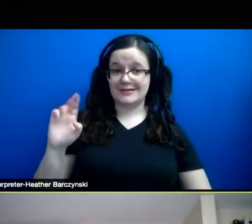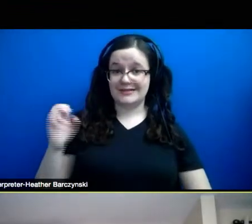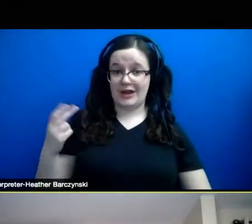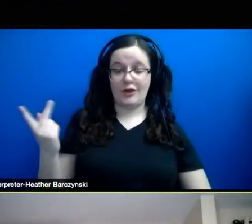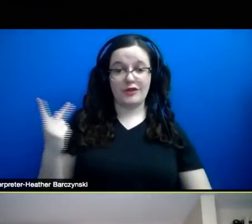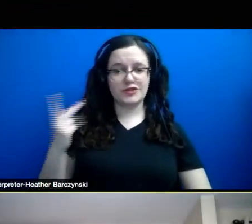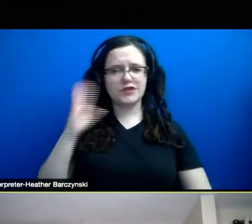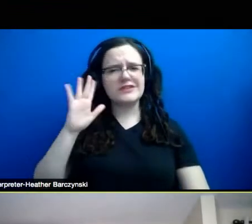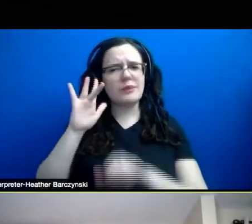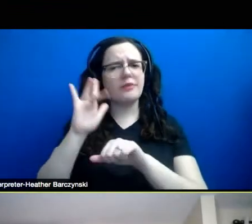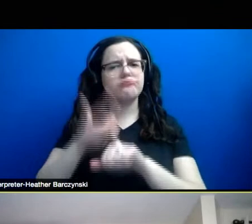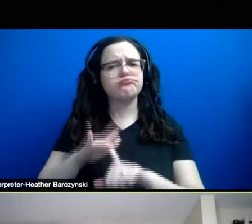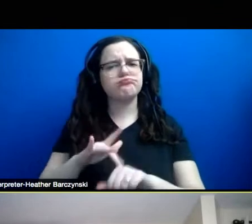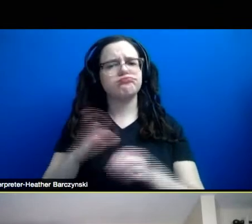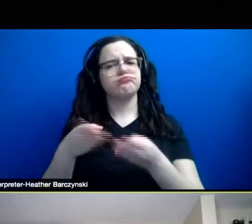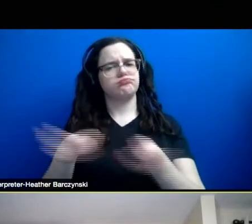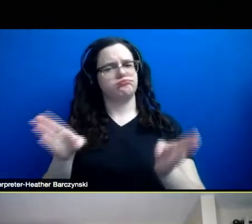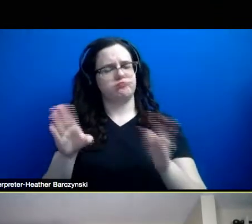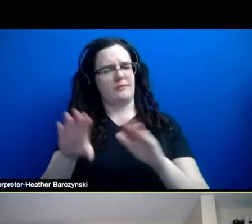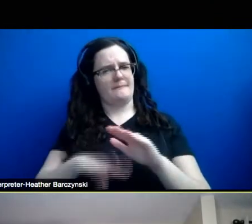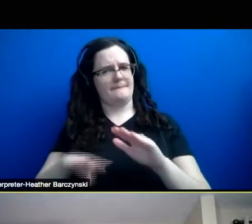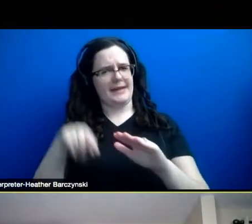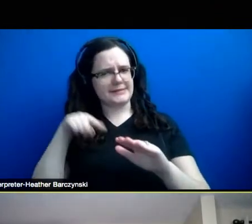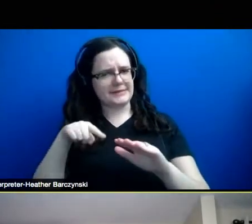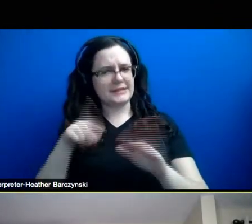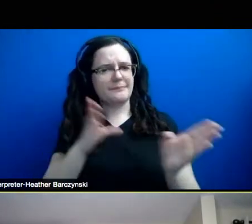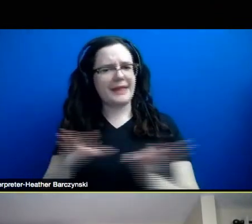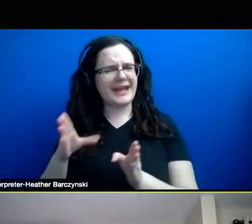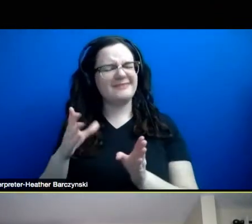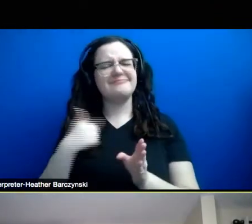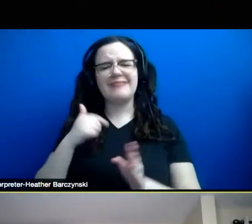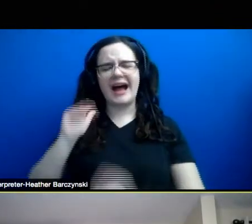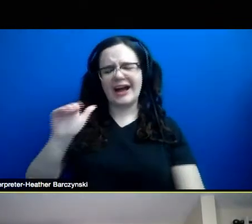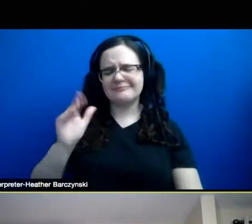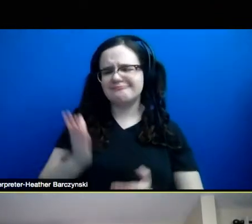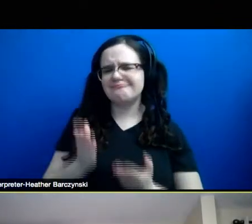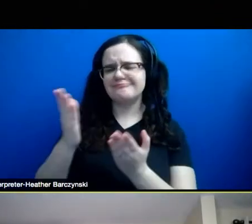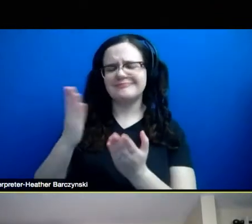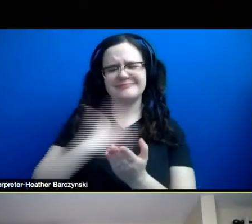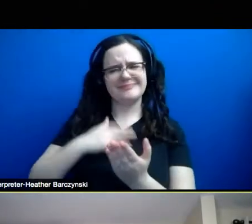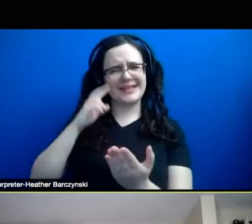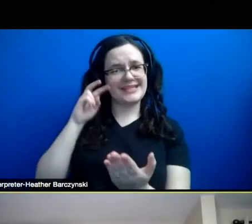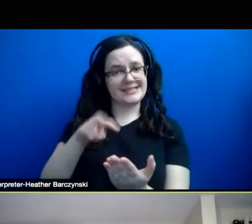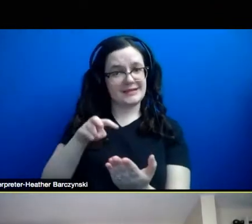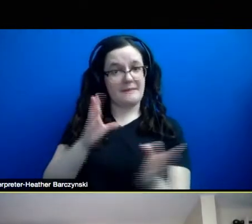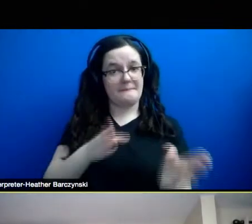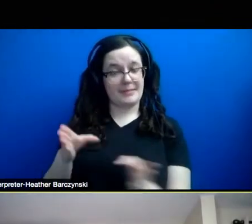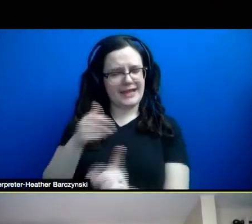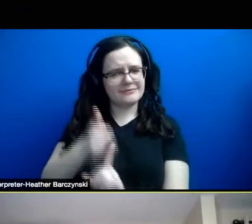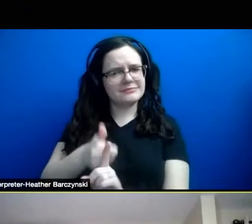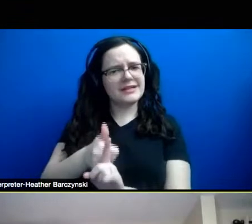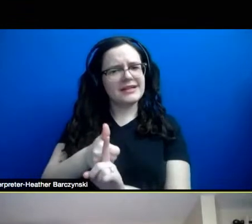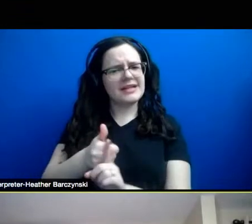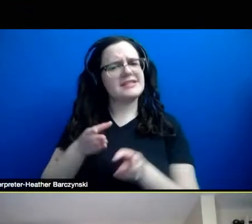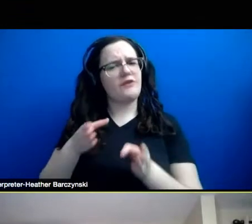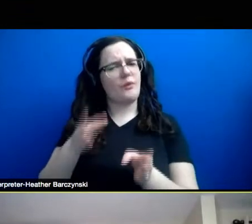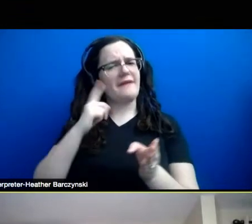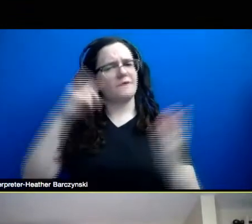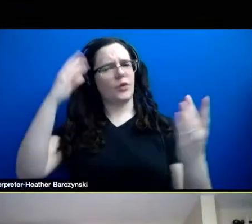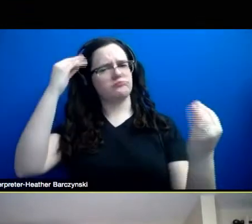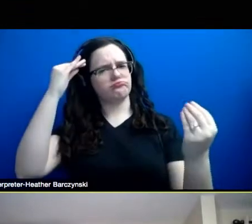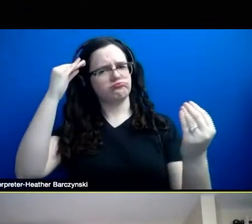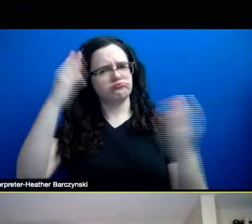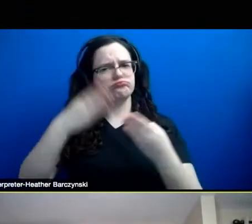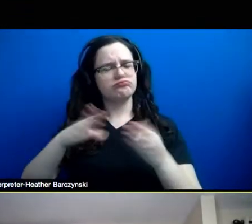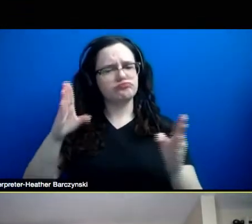again, I would offer to all of you to please look at this again as a way of formulating some very broad thoughts,